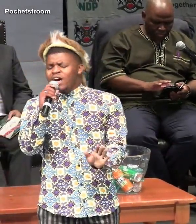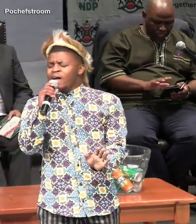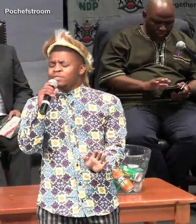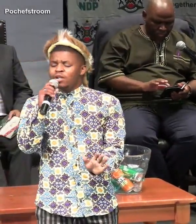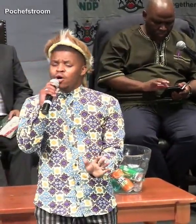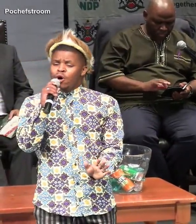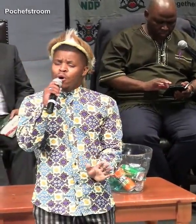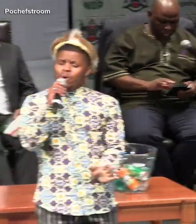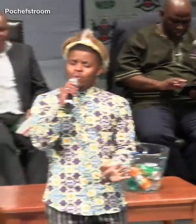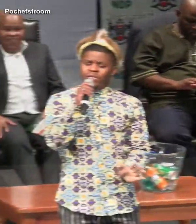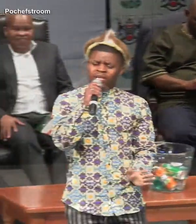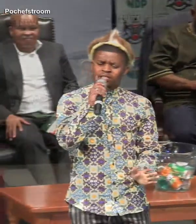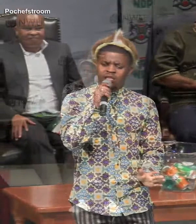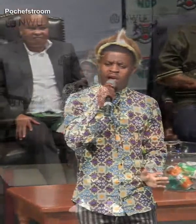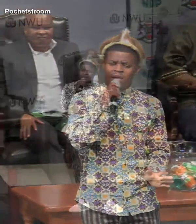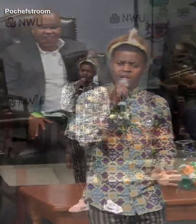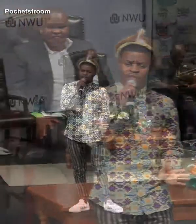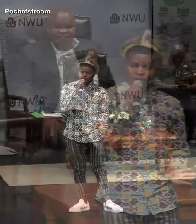sometimes